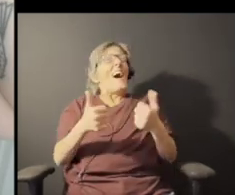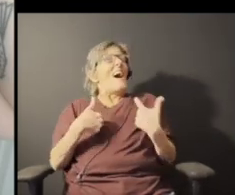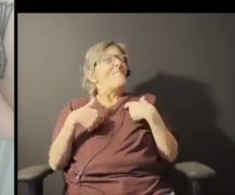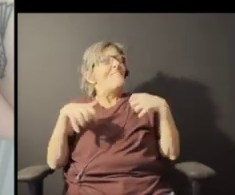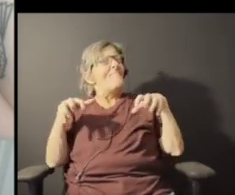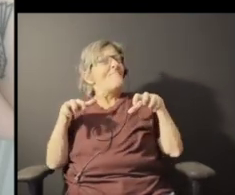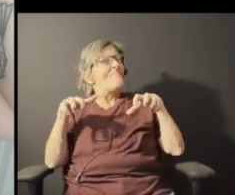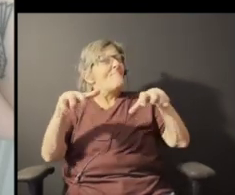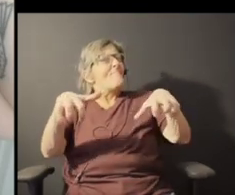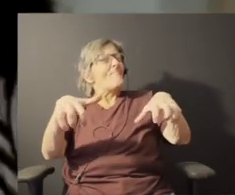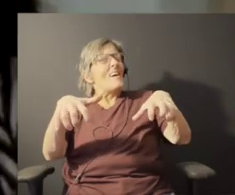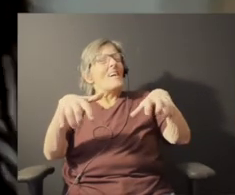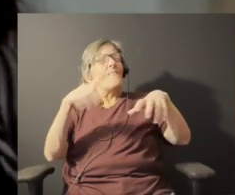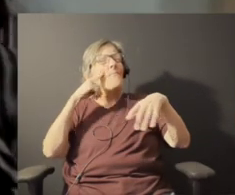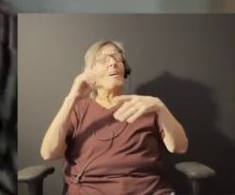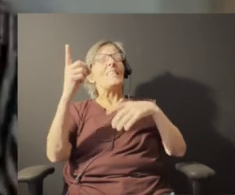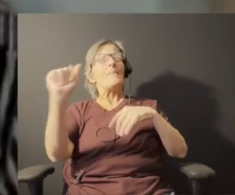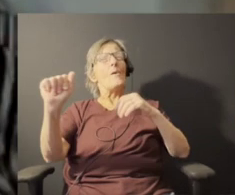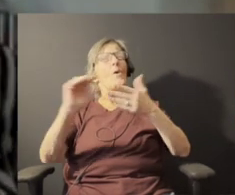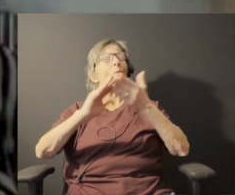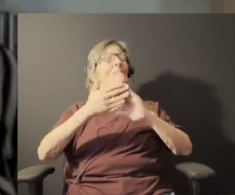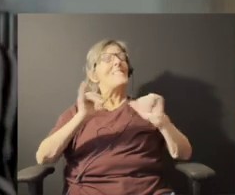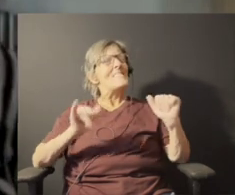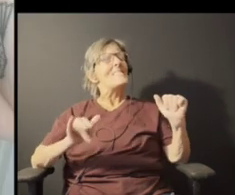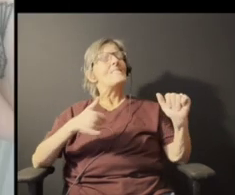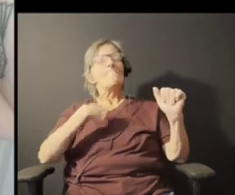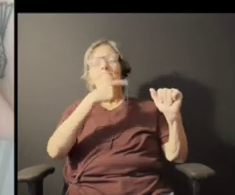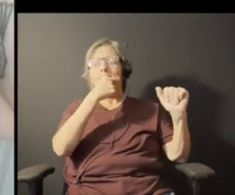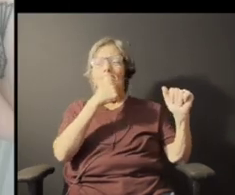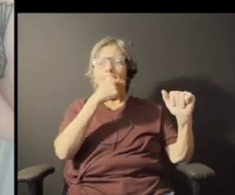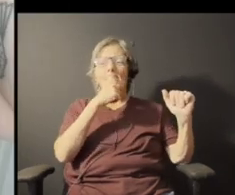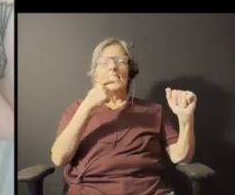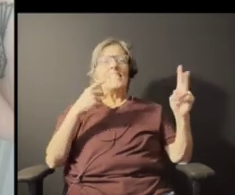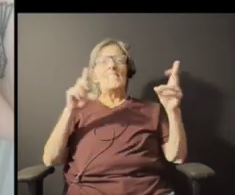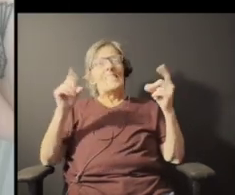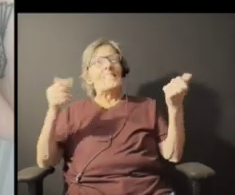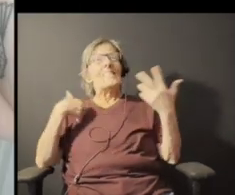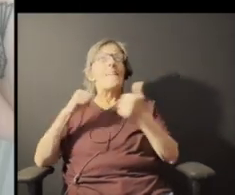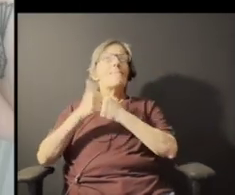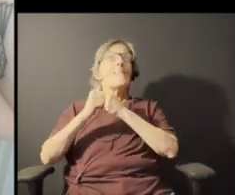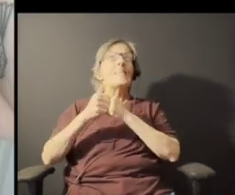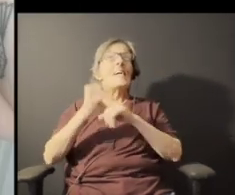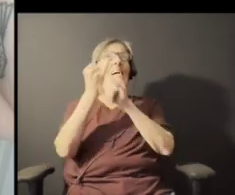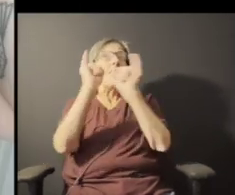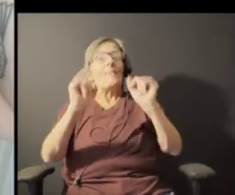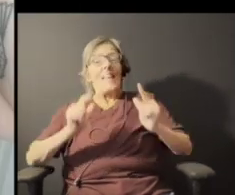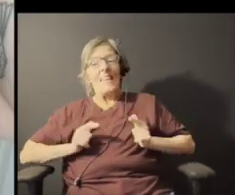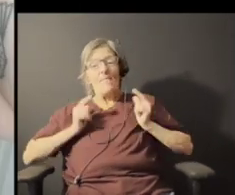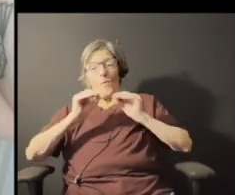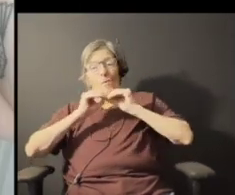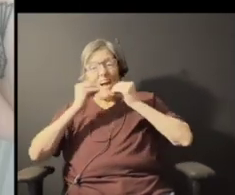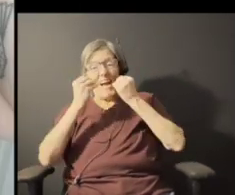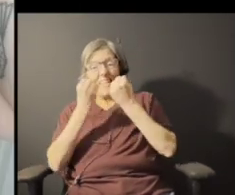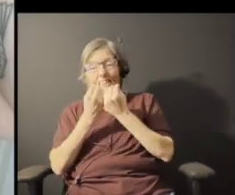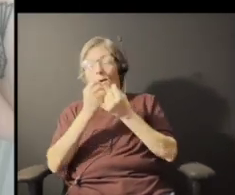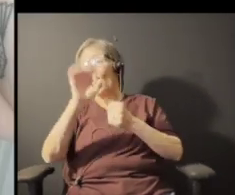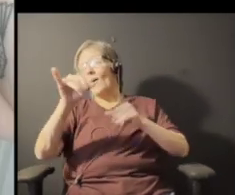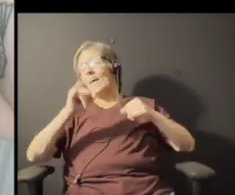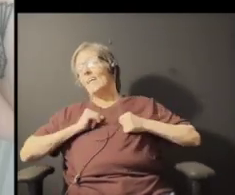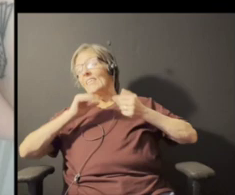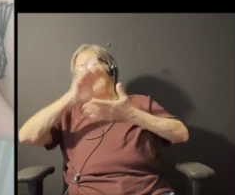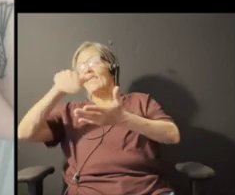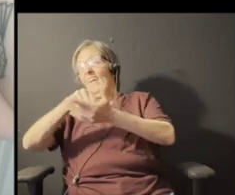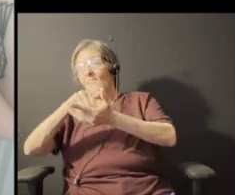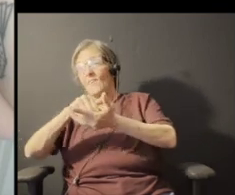wasn't that. And so that's when I was like, okay, like the independent living organization or independent